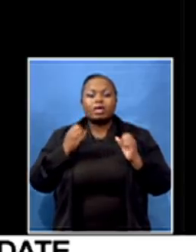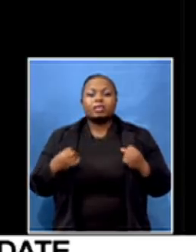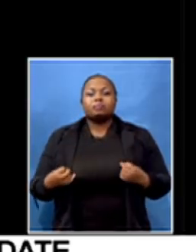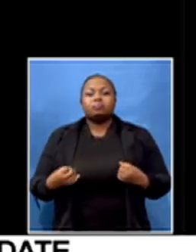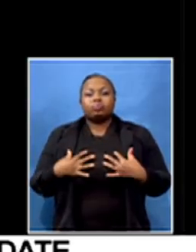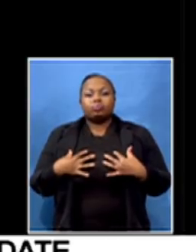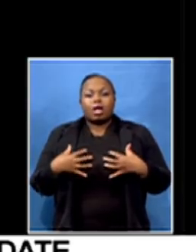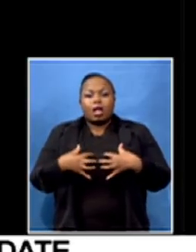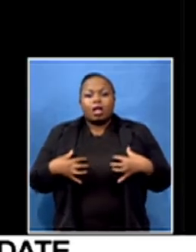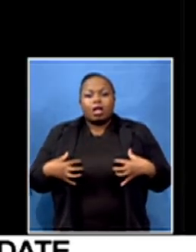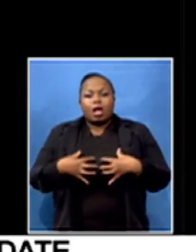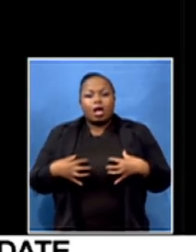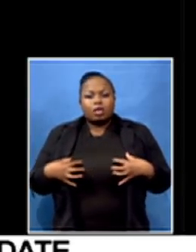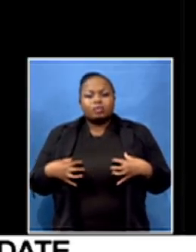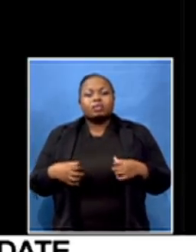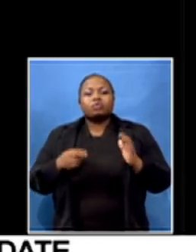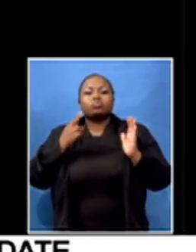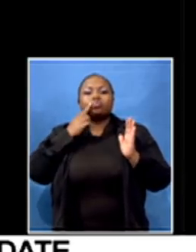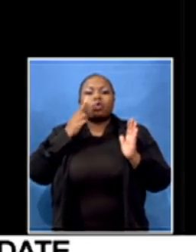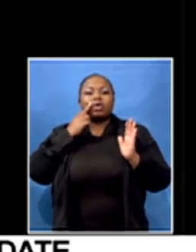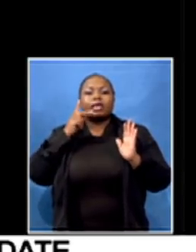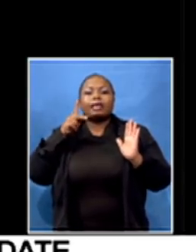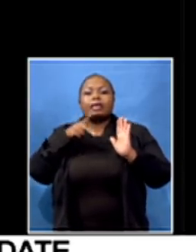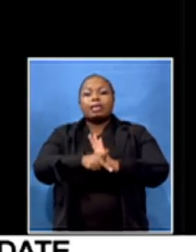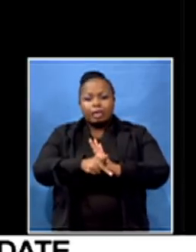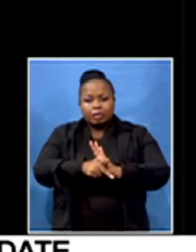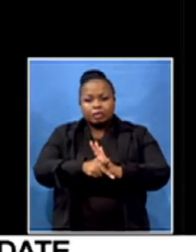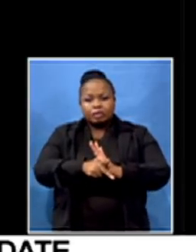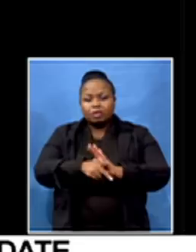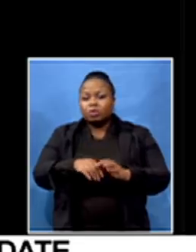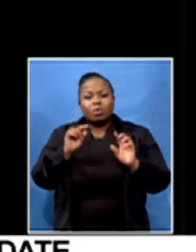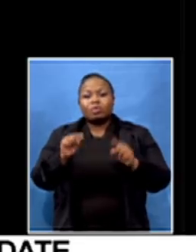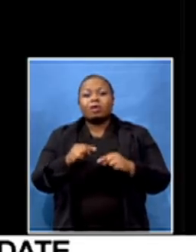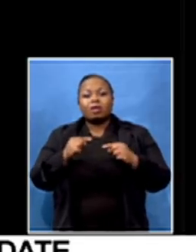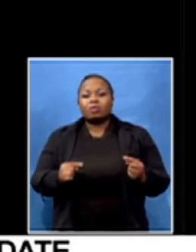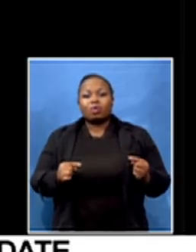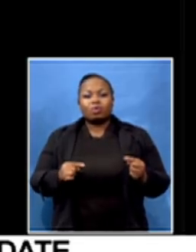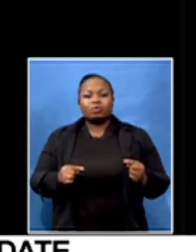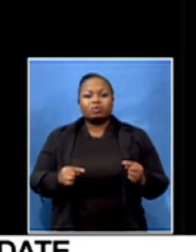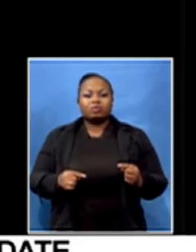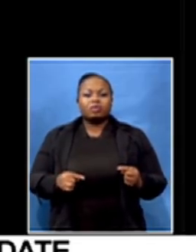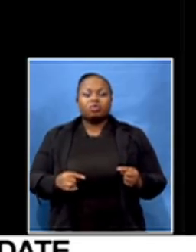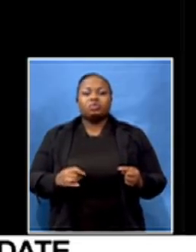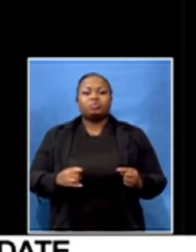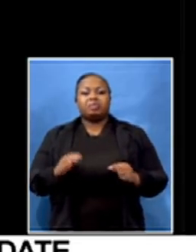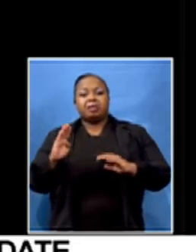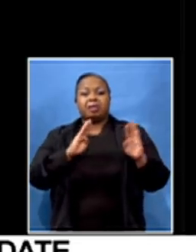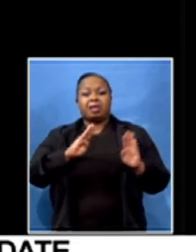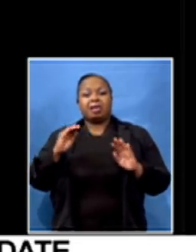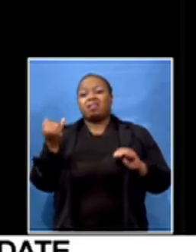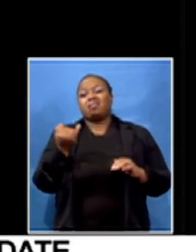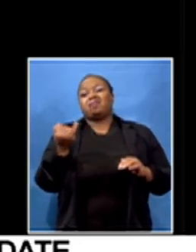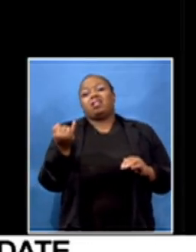lungs, smoking kills. So we shouldn't be malicious and behave as if